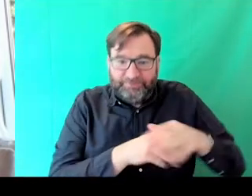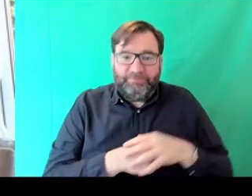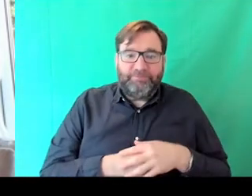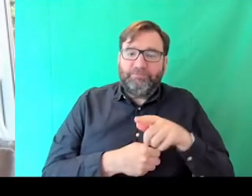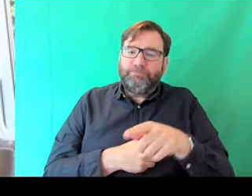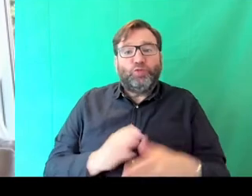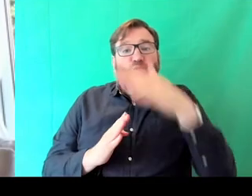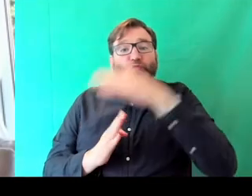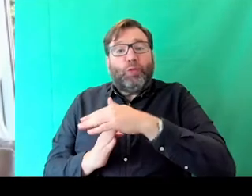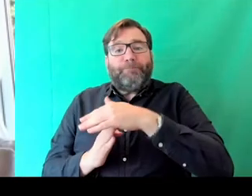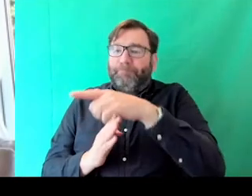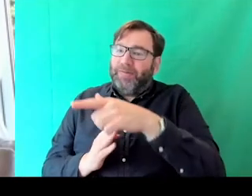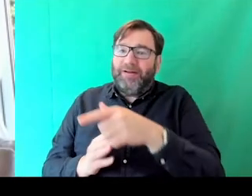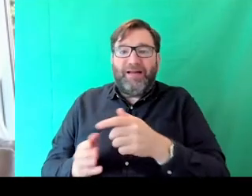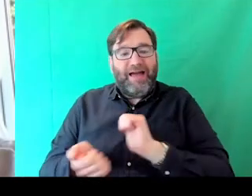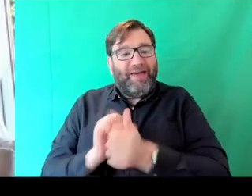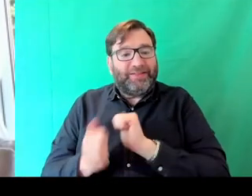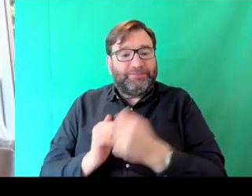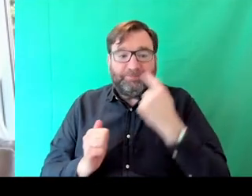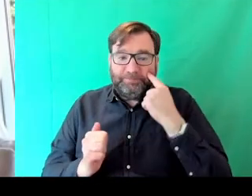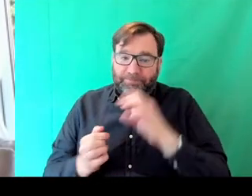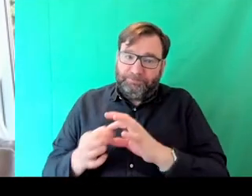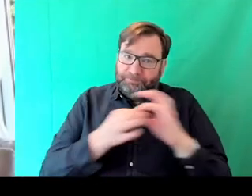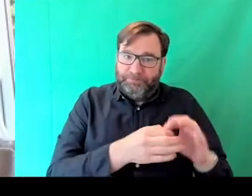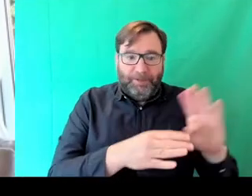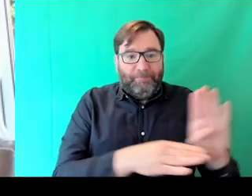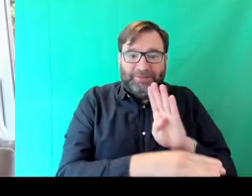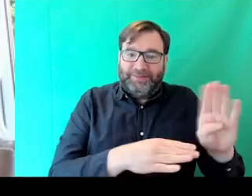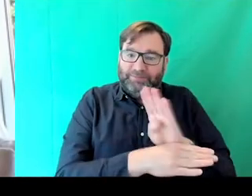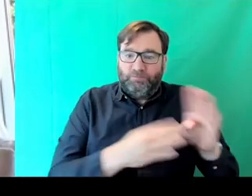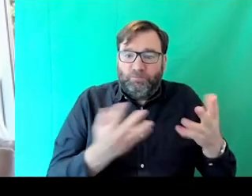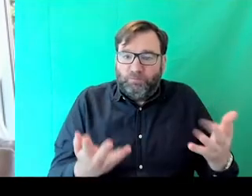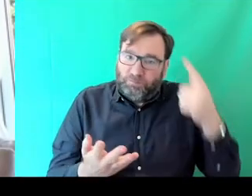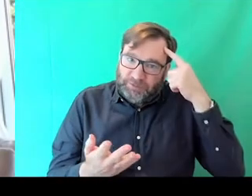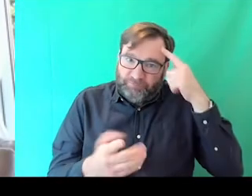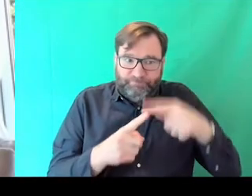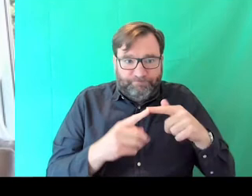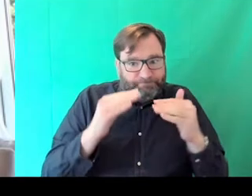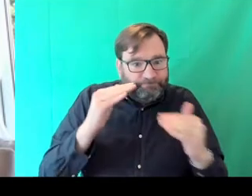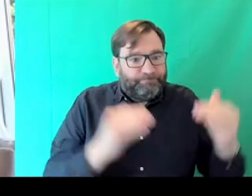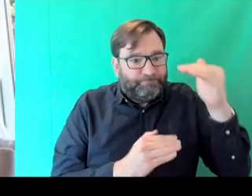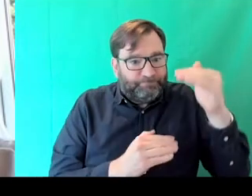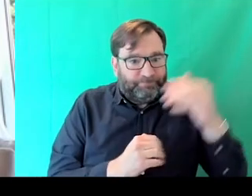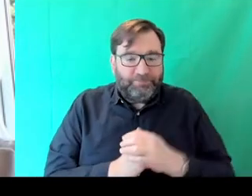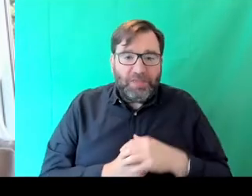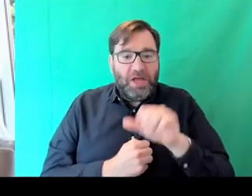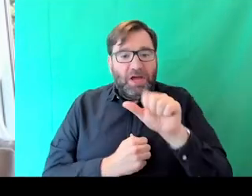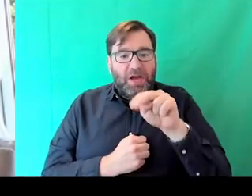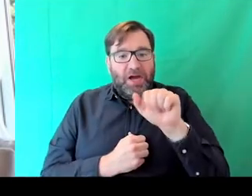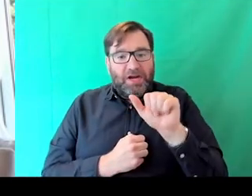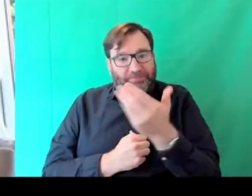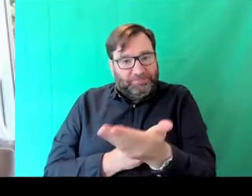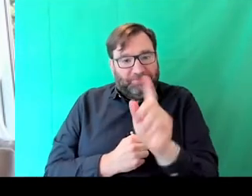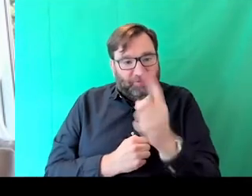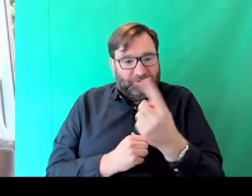Hi there, thank you so much for having me. I am a white female with brown hair. I'm in a mostly white room with a fridge, good